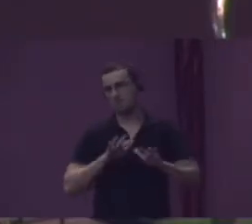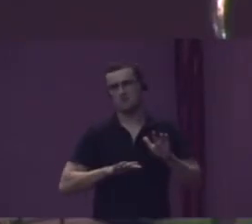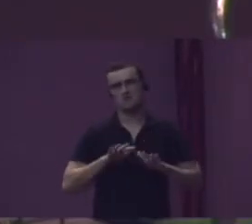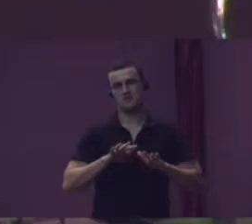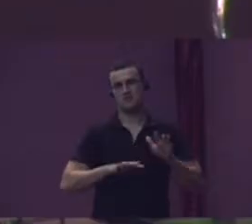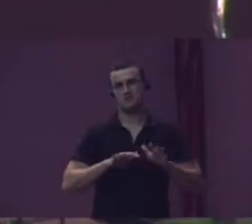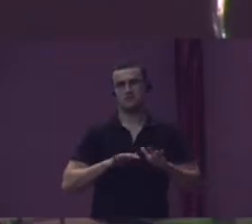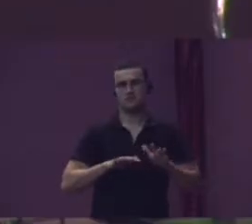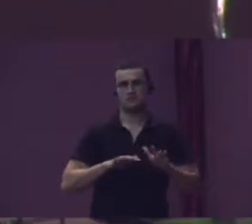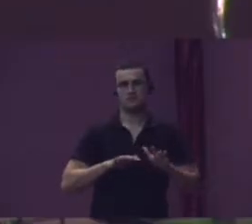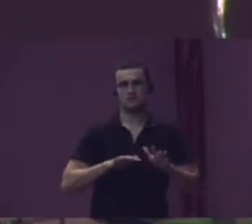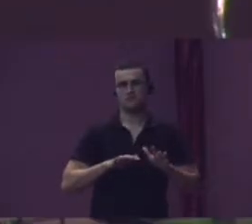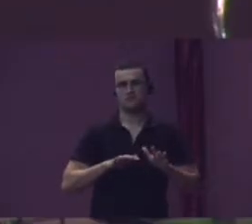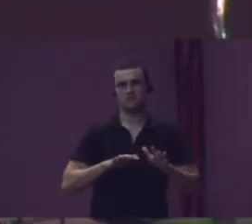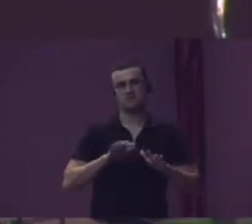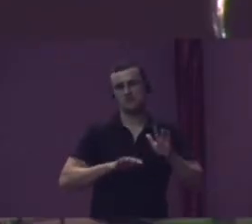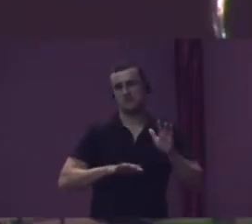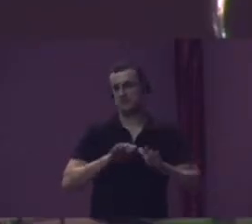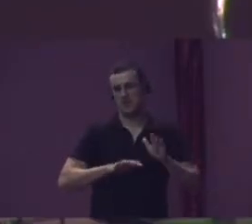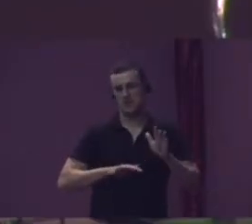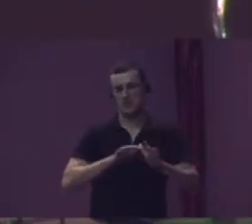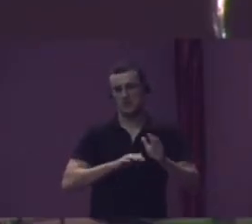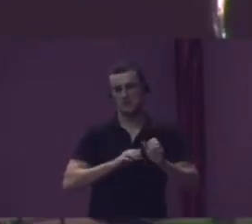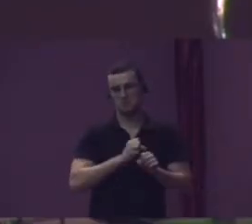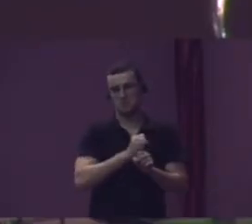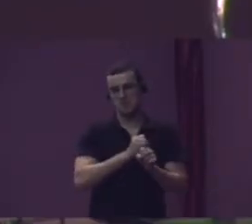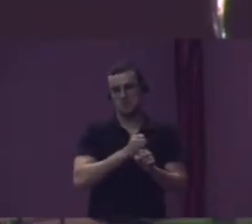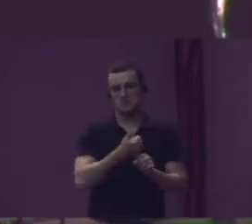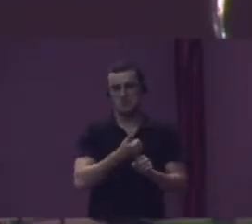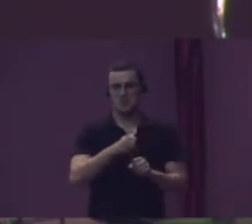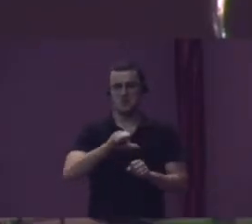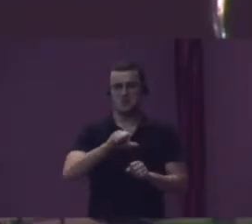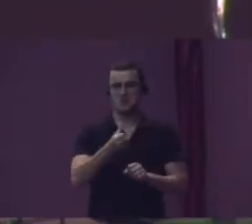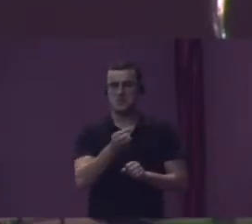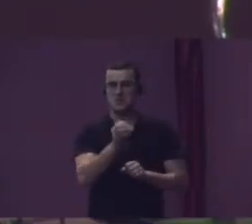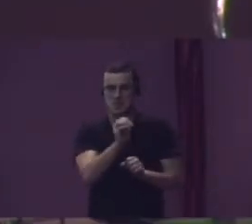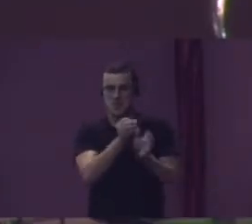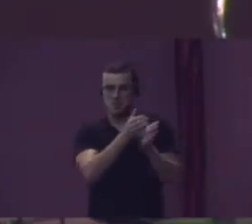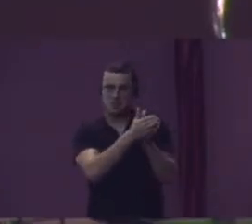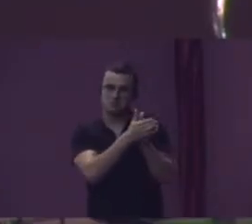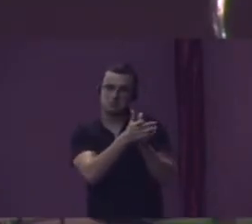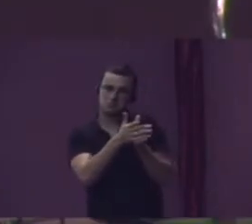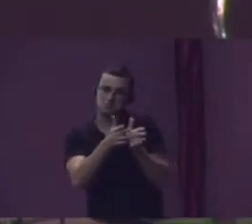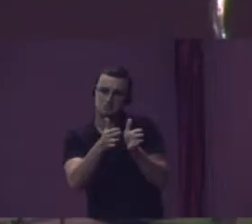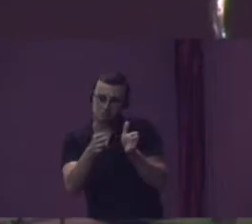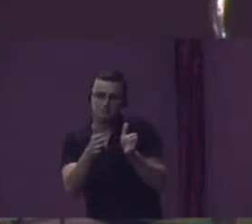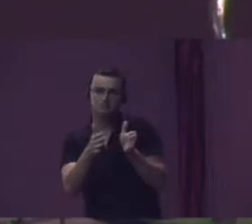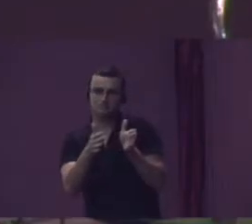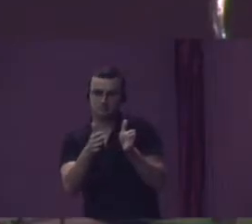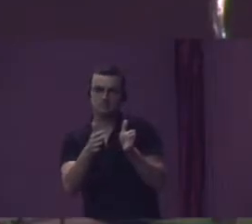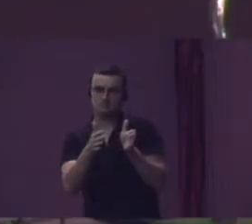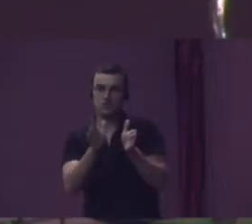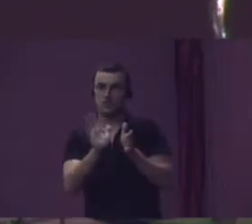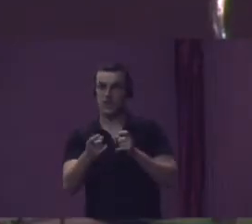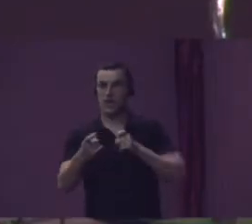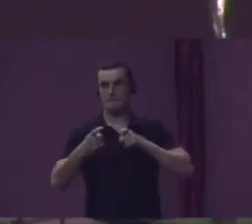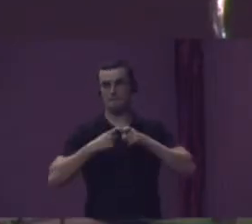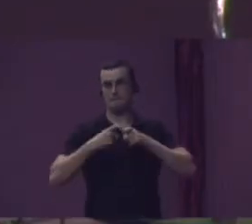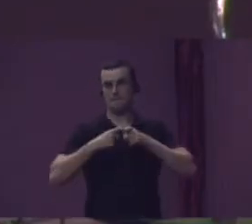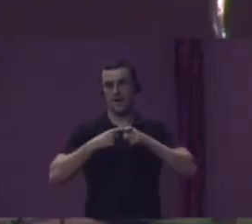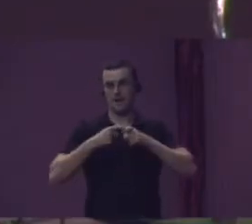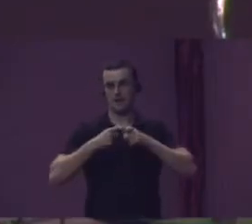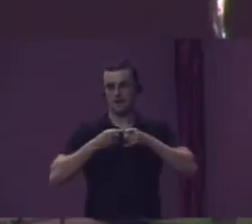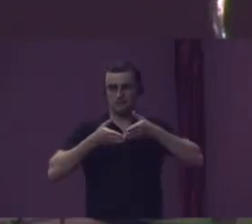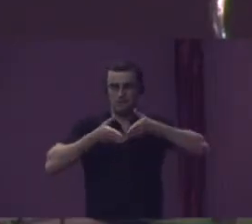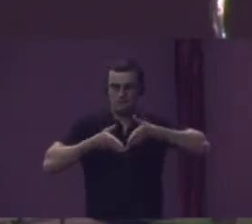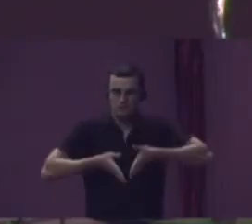medicalized birthing. In the late 1960s, these forces included changes in social structures within the family and the